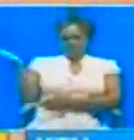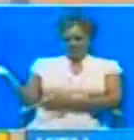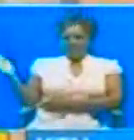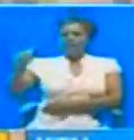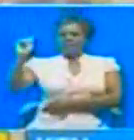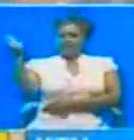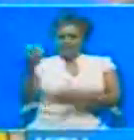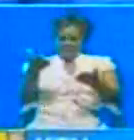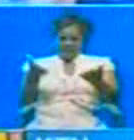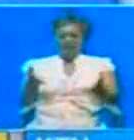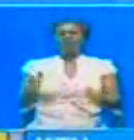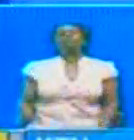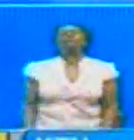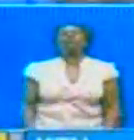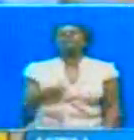Wakenya hapa hao...